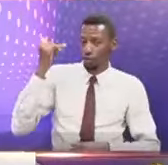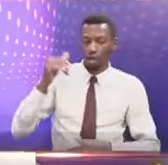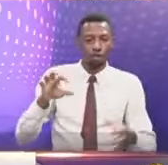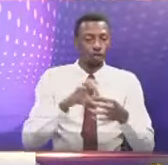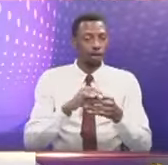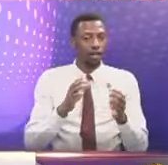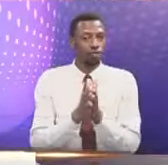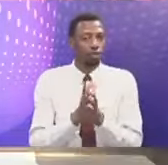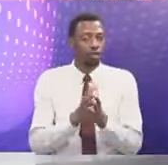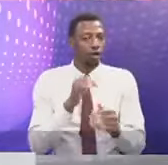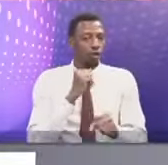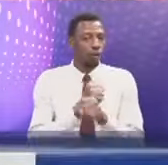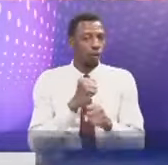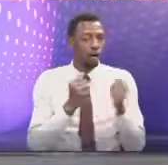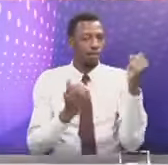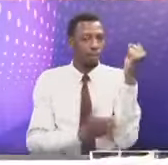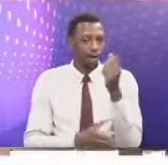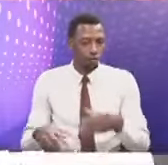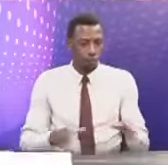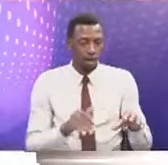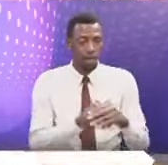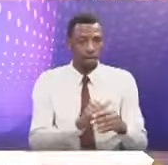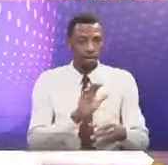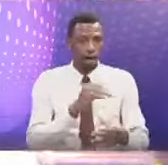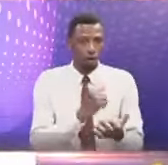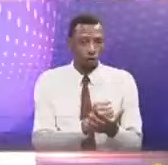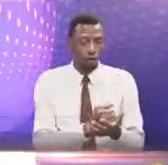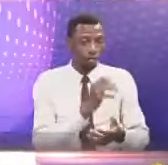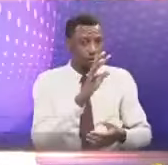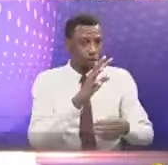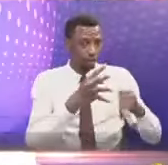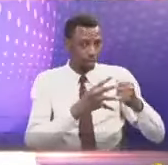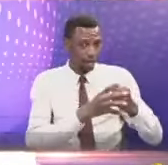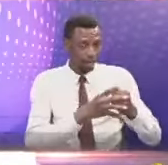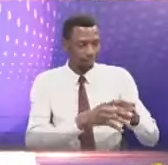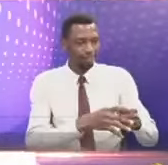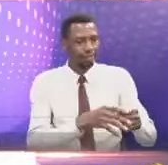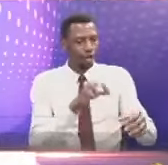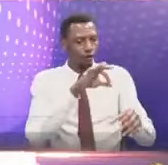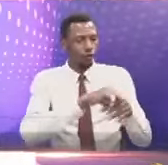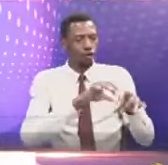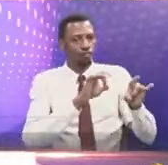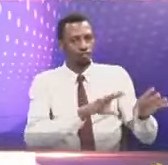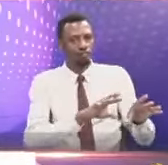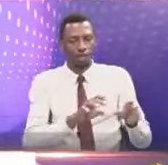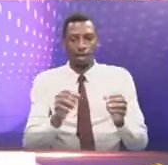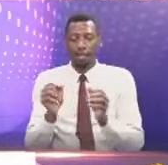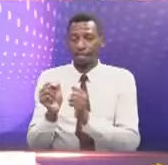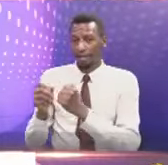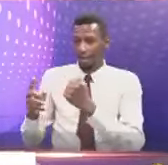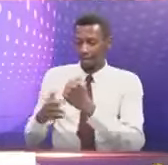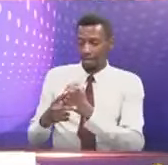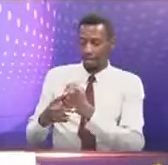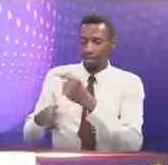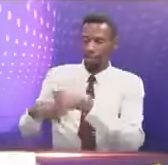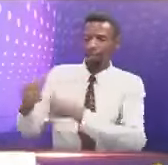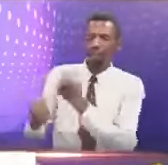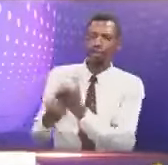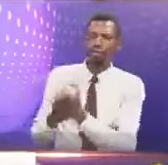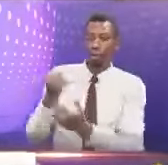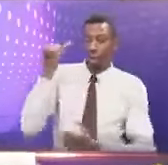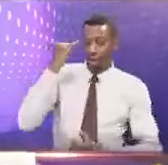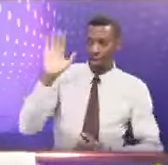apisi. MCAs 49 ogoyo ombulu mar yie othichi Mwangaza e telo ka 17 ema ne otamore kod wachno. Paro mar golo